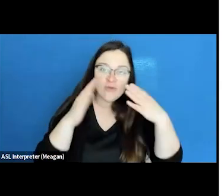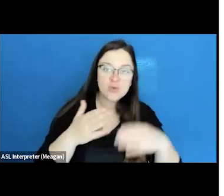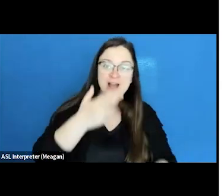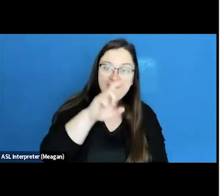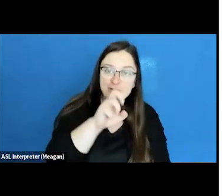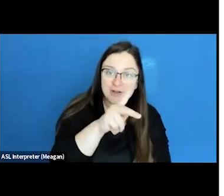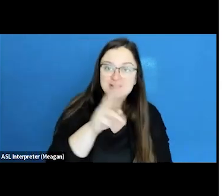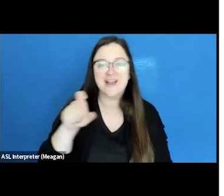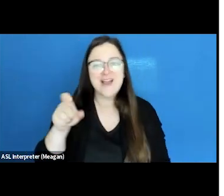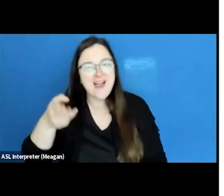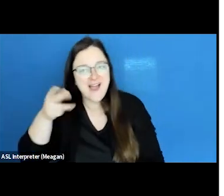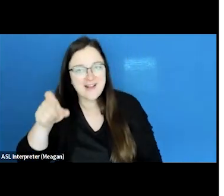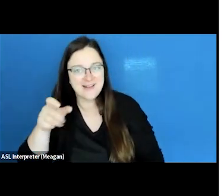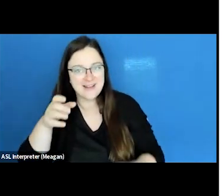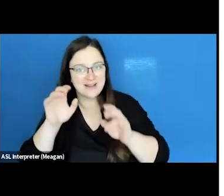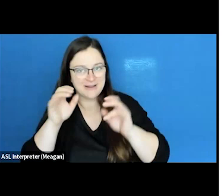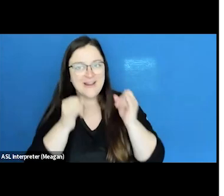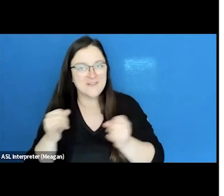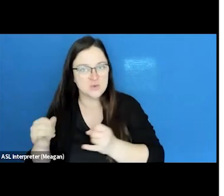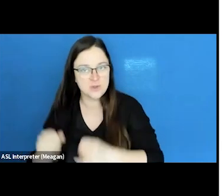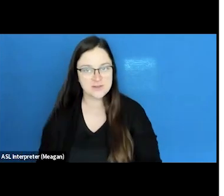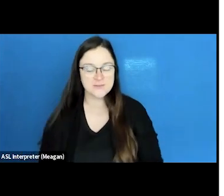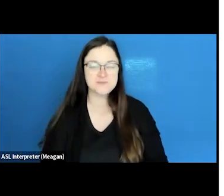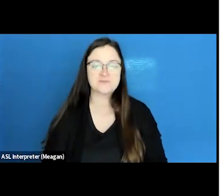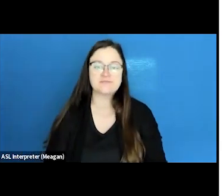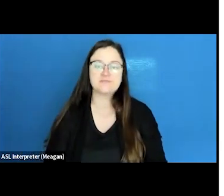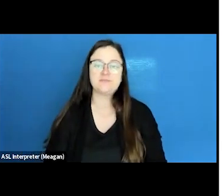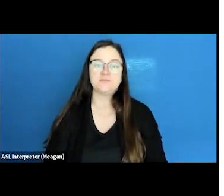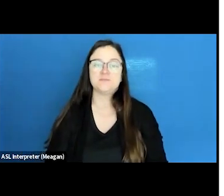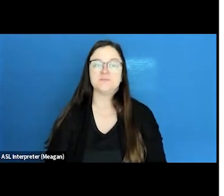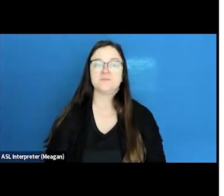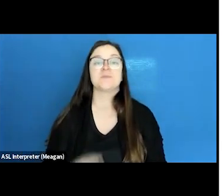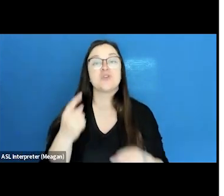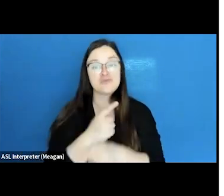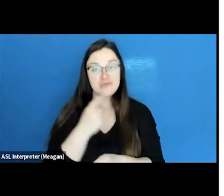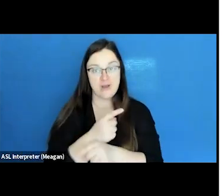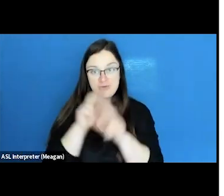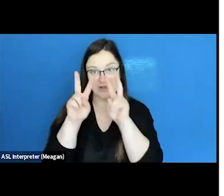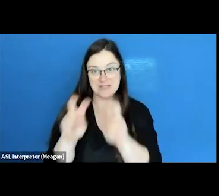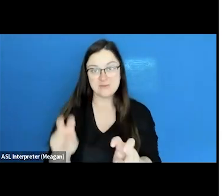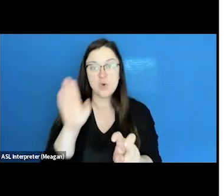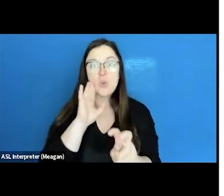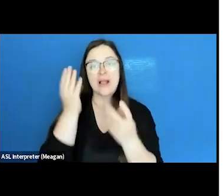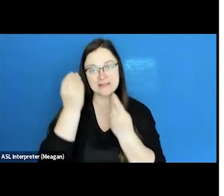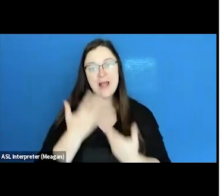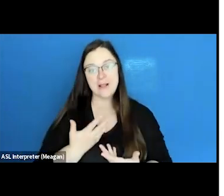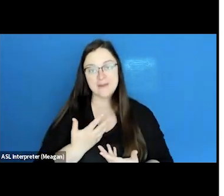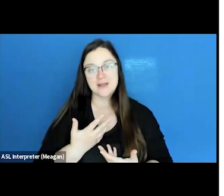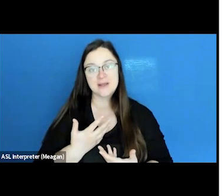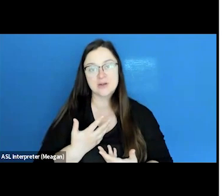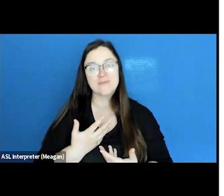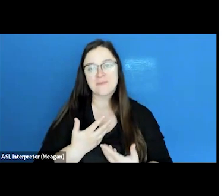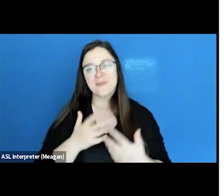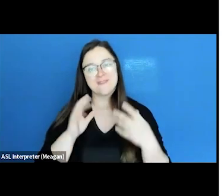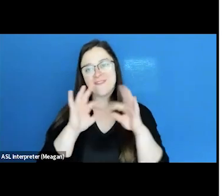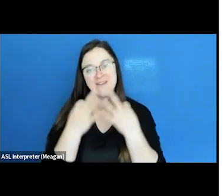need individuals. And the proper assessment will specifically tell me, what are the family